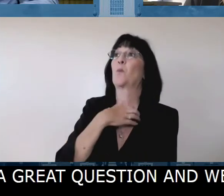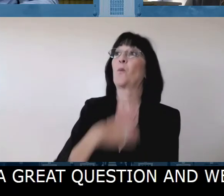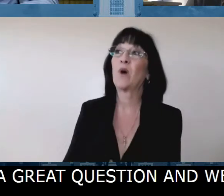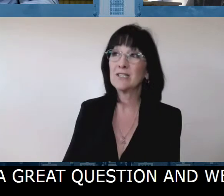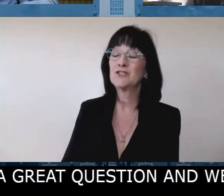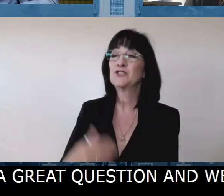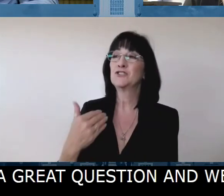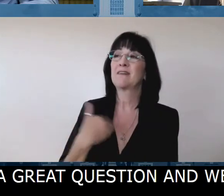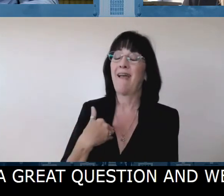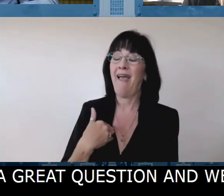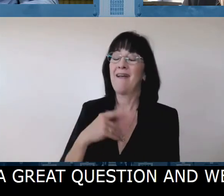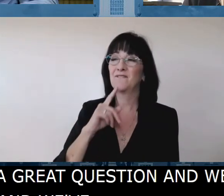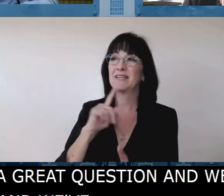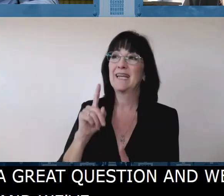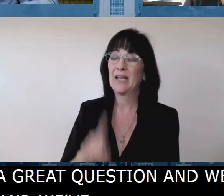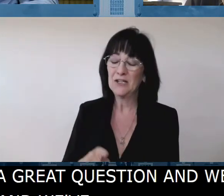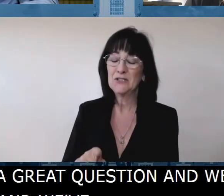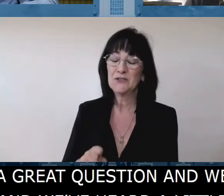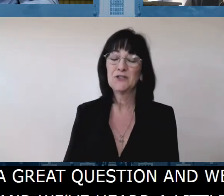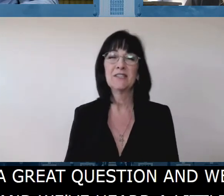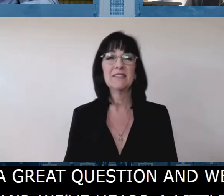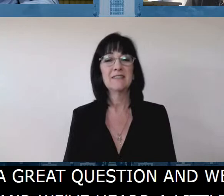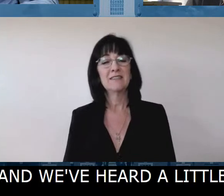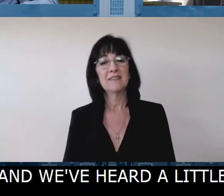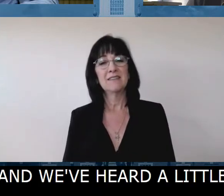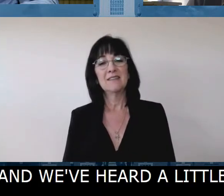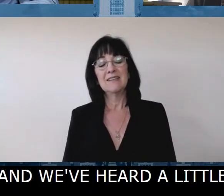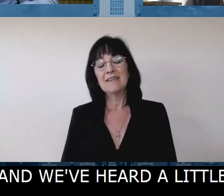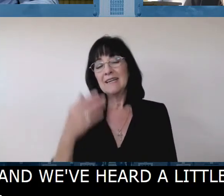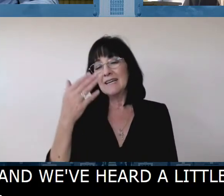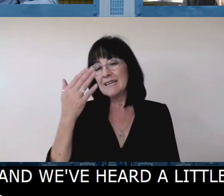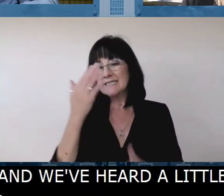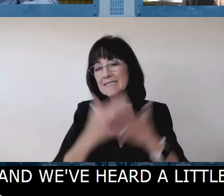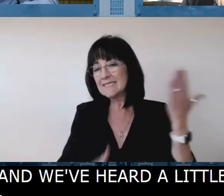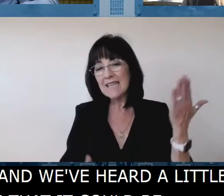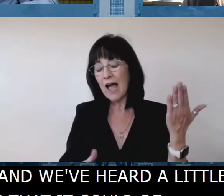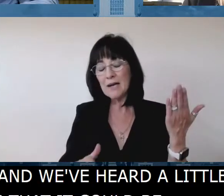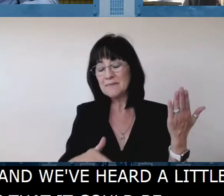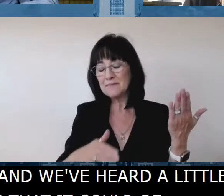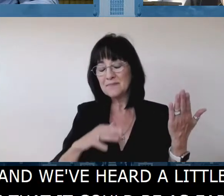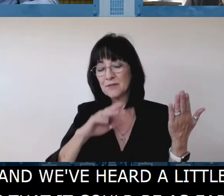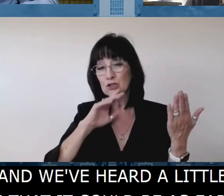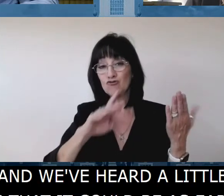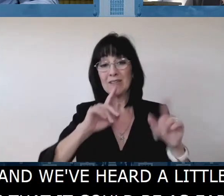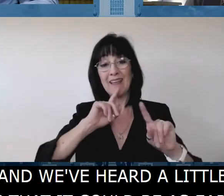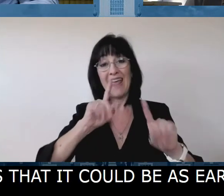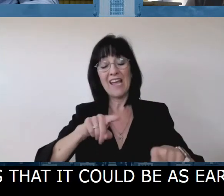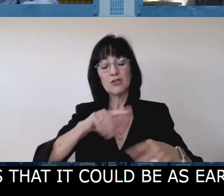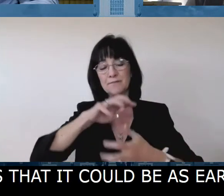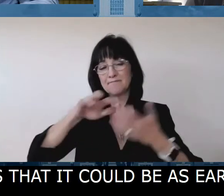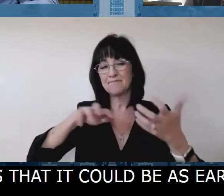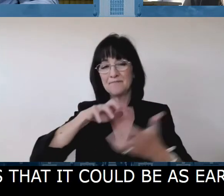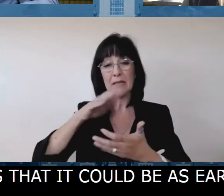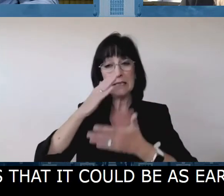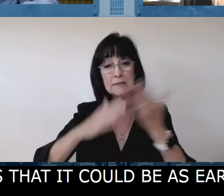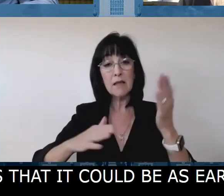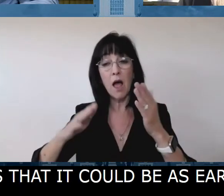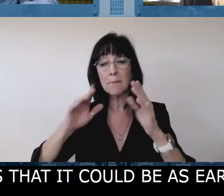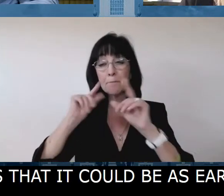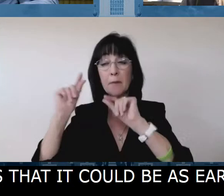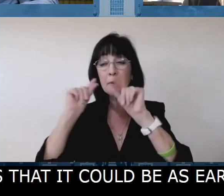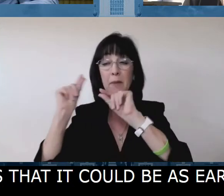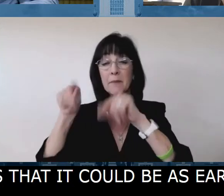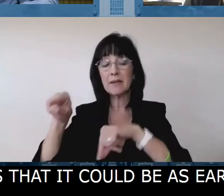mixed messaging on this, that it could be as early as September, but it may not be until